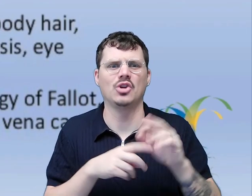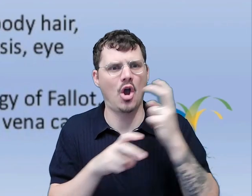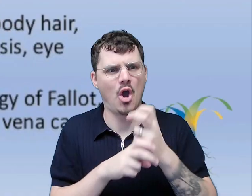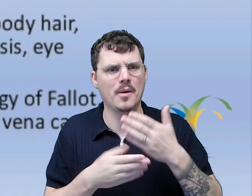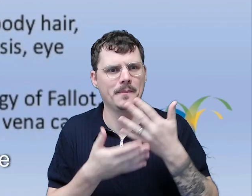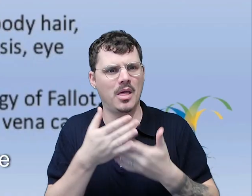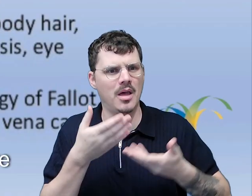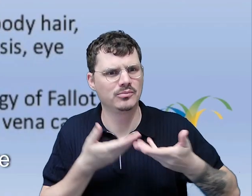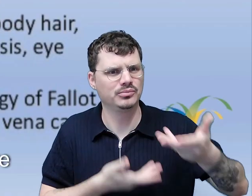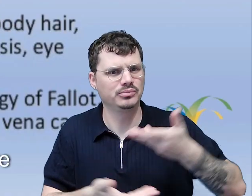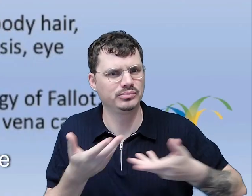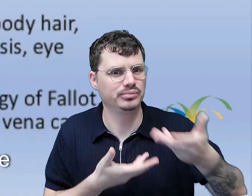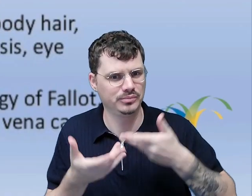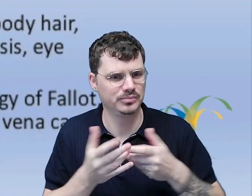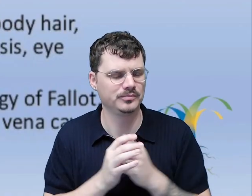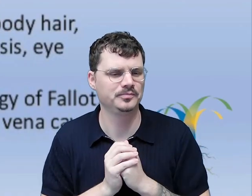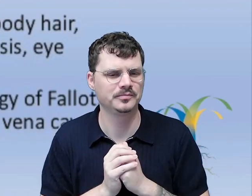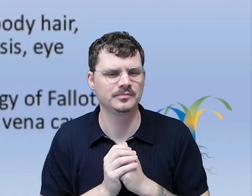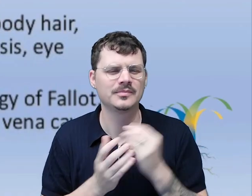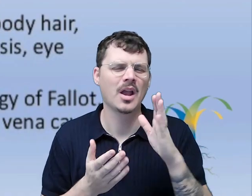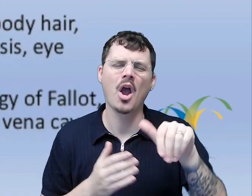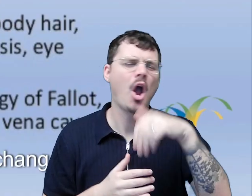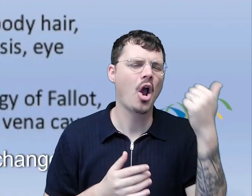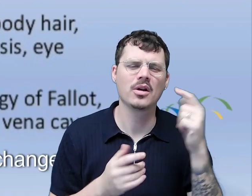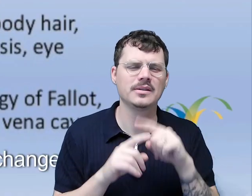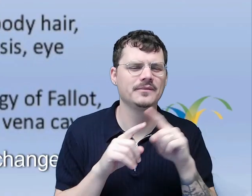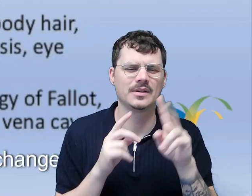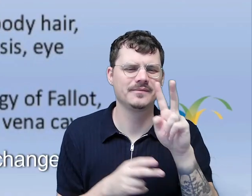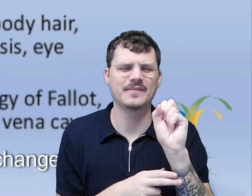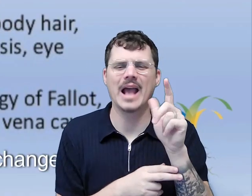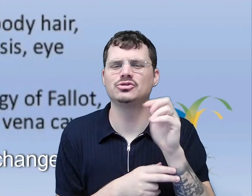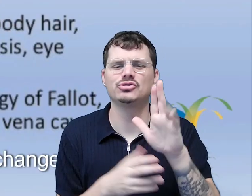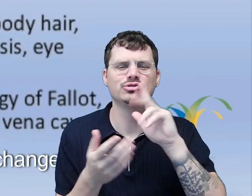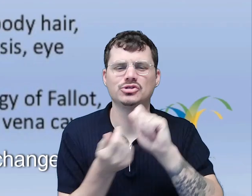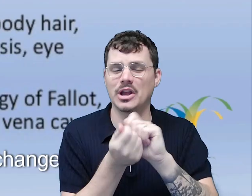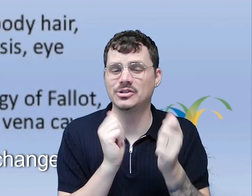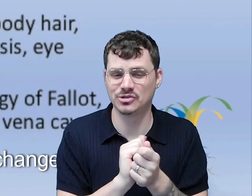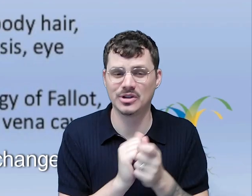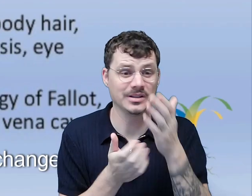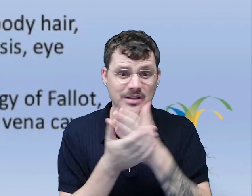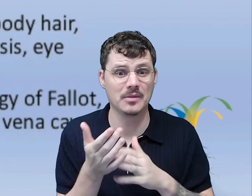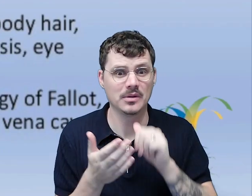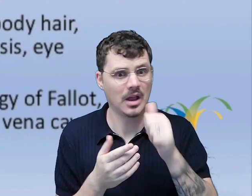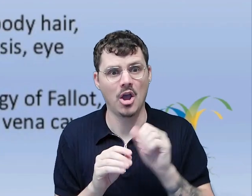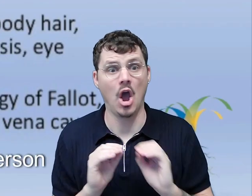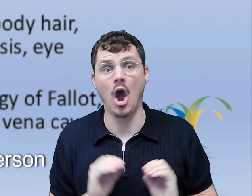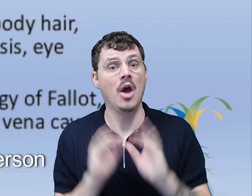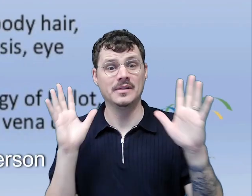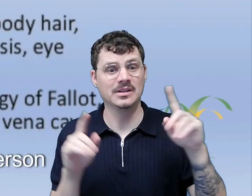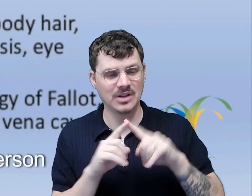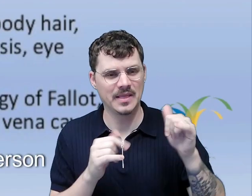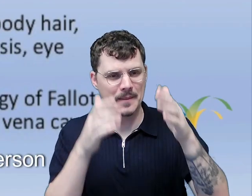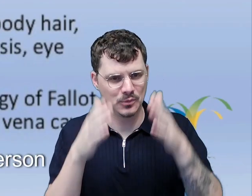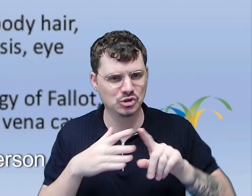to function. It's hard to get the blood there. And certain other unusual vascular changes. Some of them are not